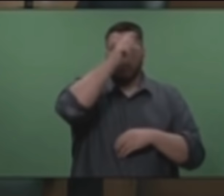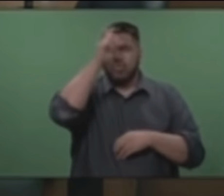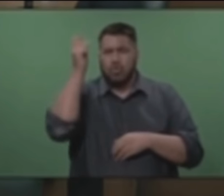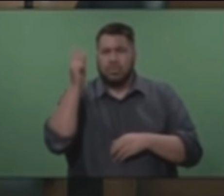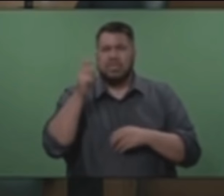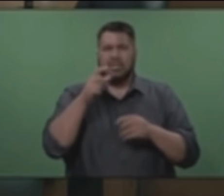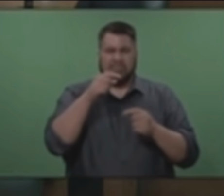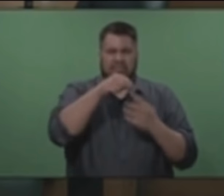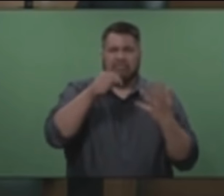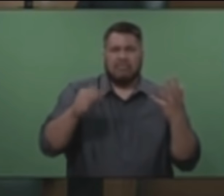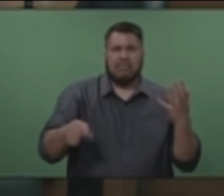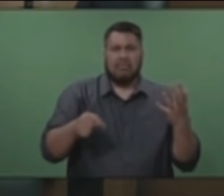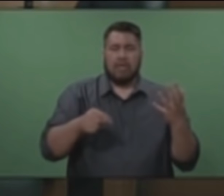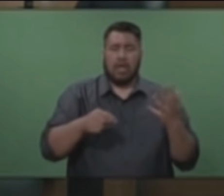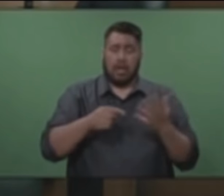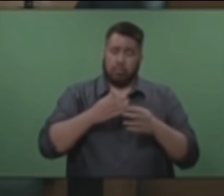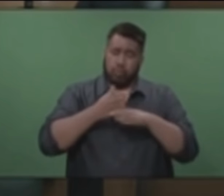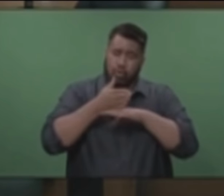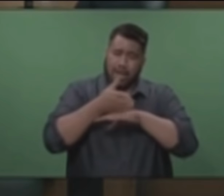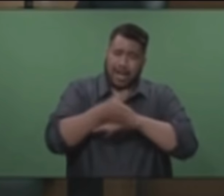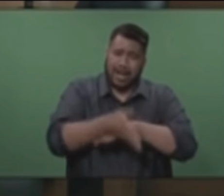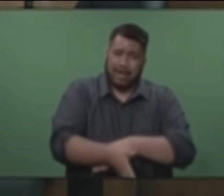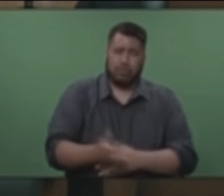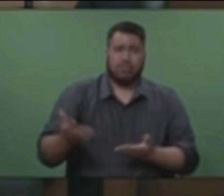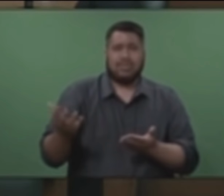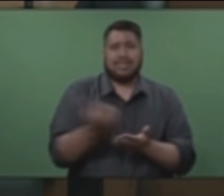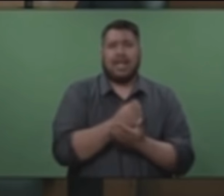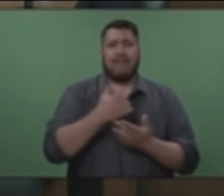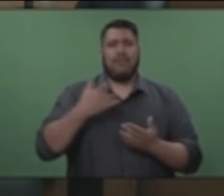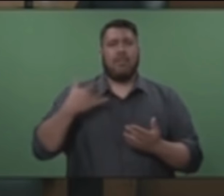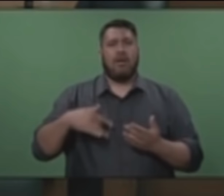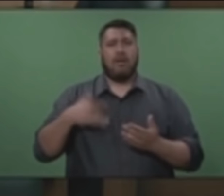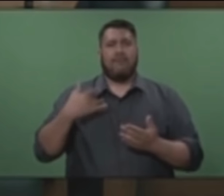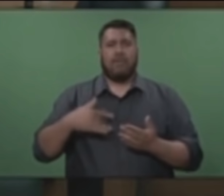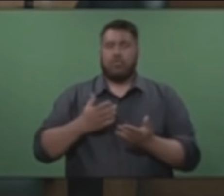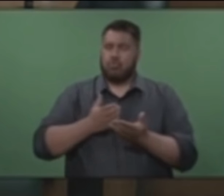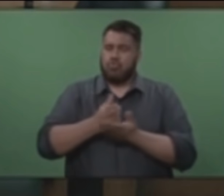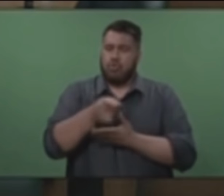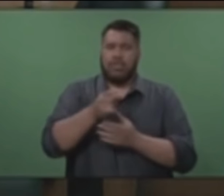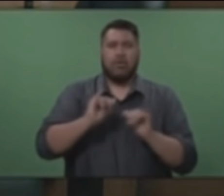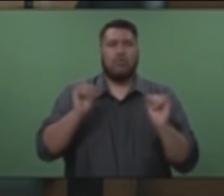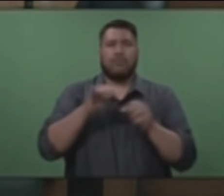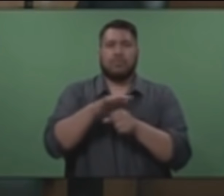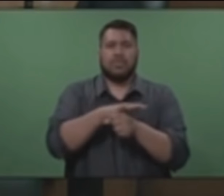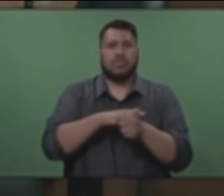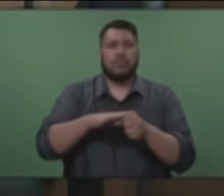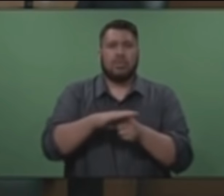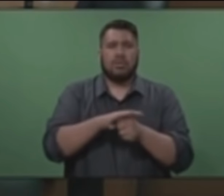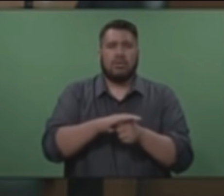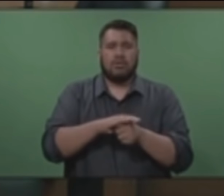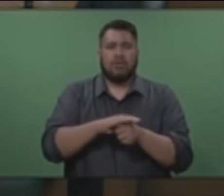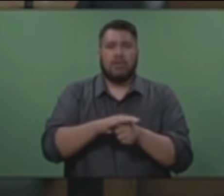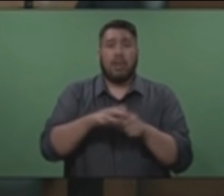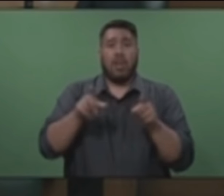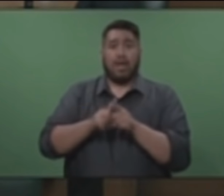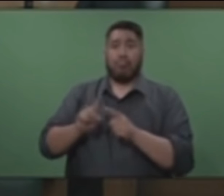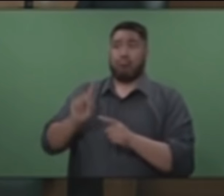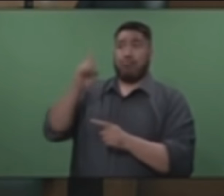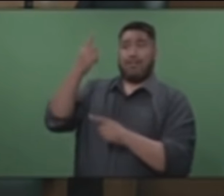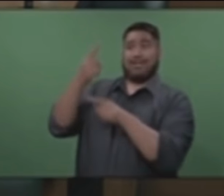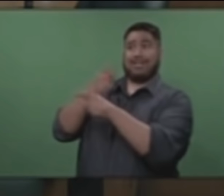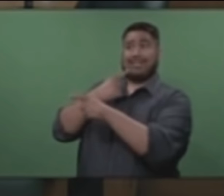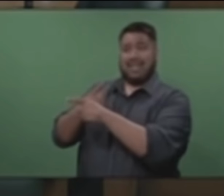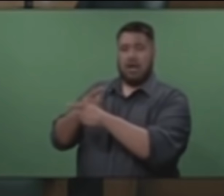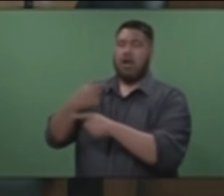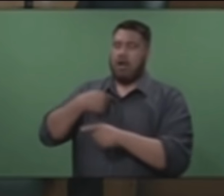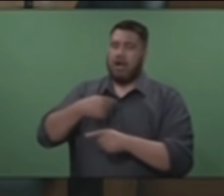to save lives in truly horrific circumstances. I, like our Prime Minister, want to pay tribute to the